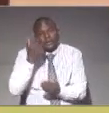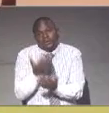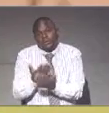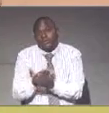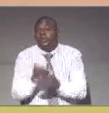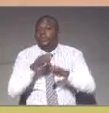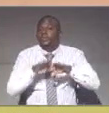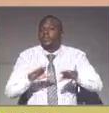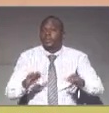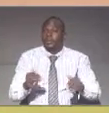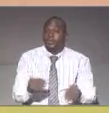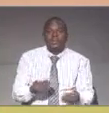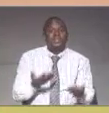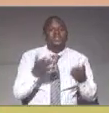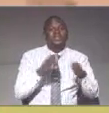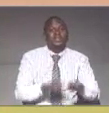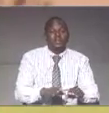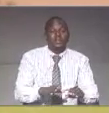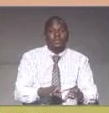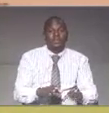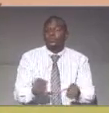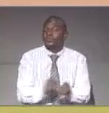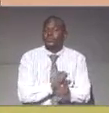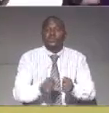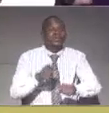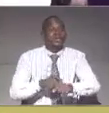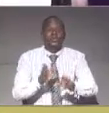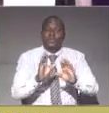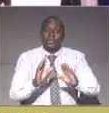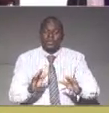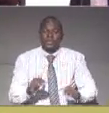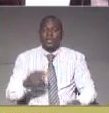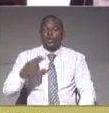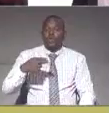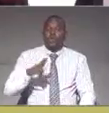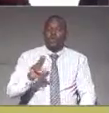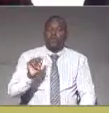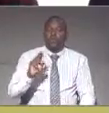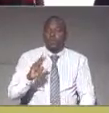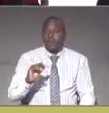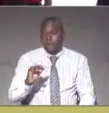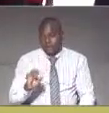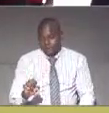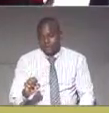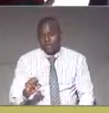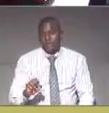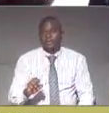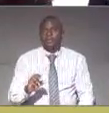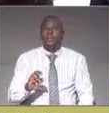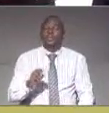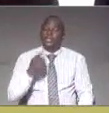the market, it is what? Dead. Don't waste your time on it. Huawei's managing director, Liu